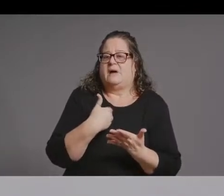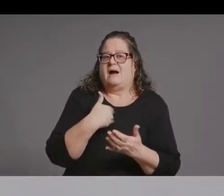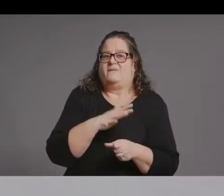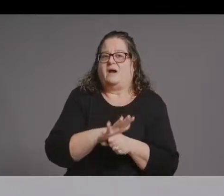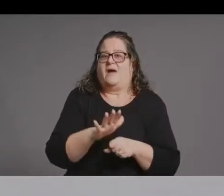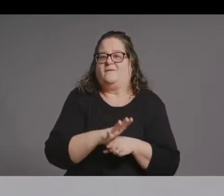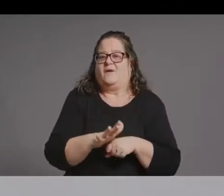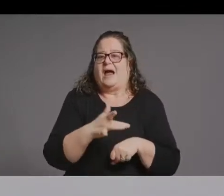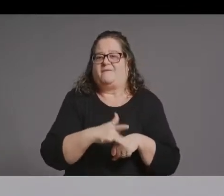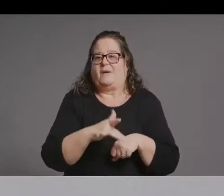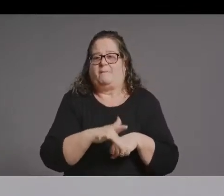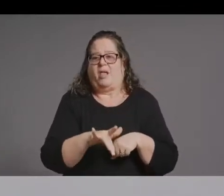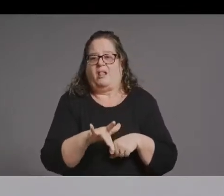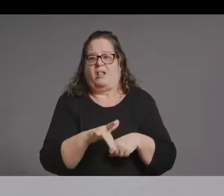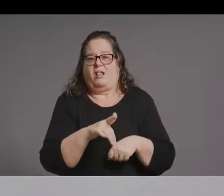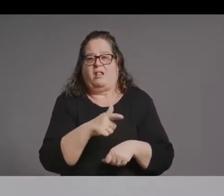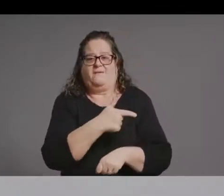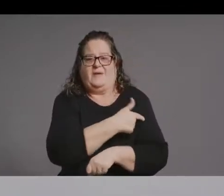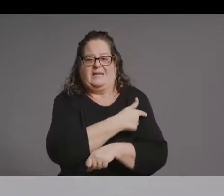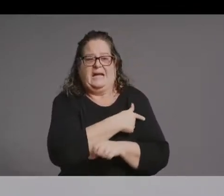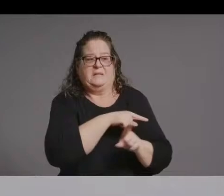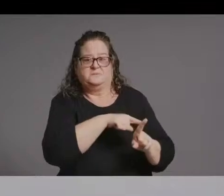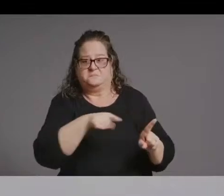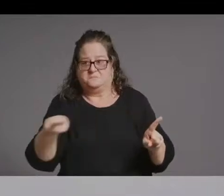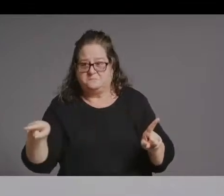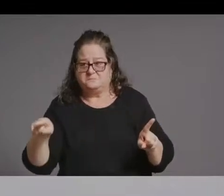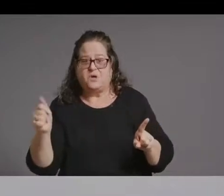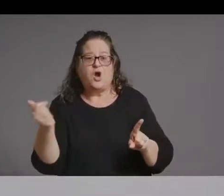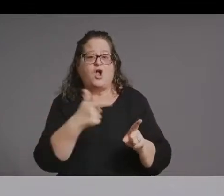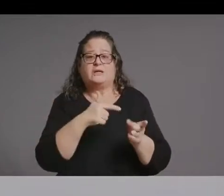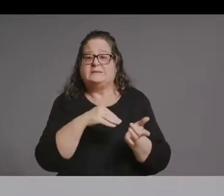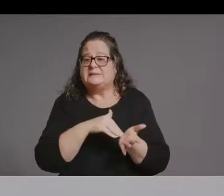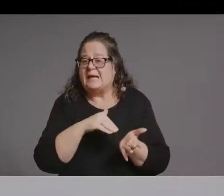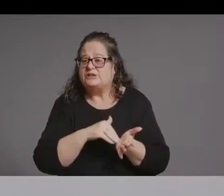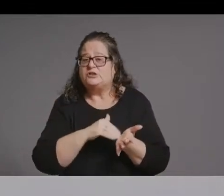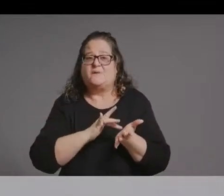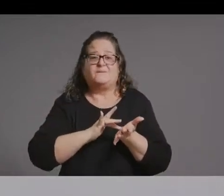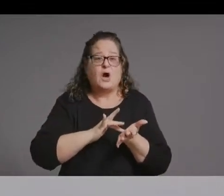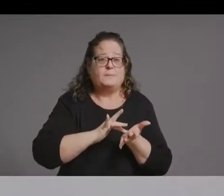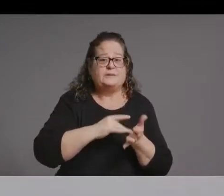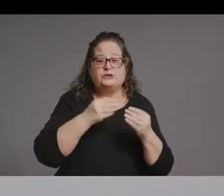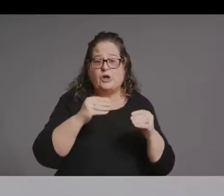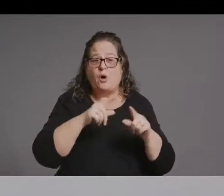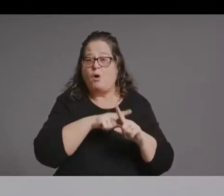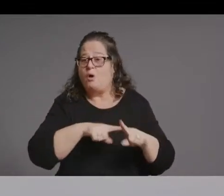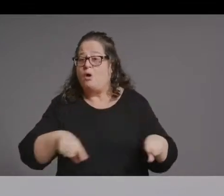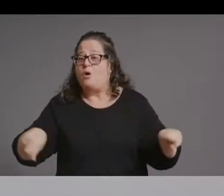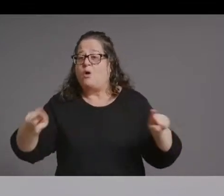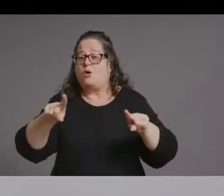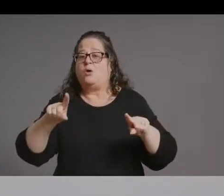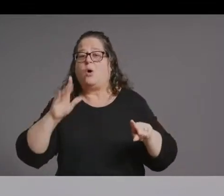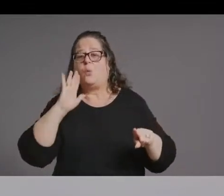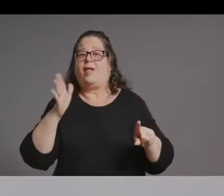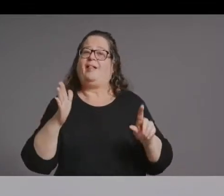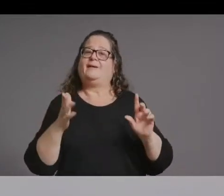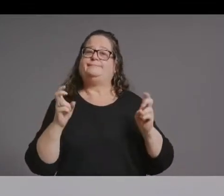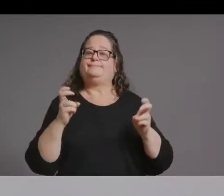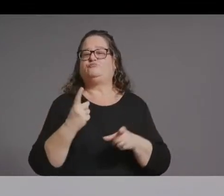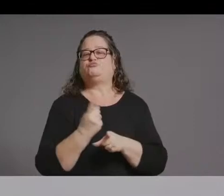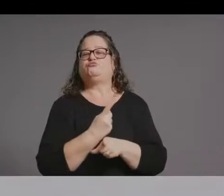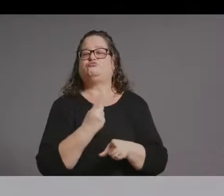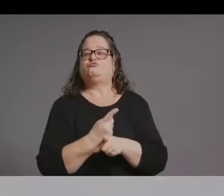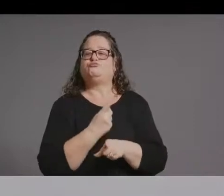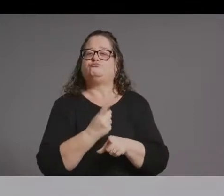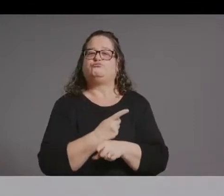that it's in all of the pharmacies across the state, and it would just become a normal routine thing, just like your annual